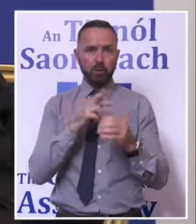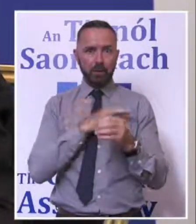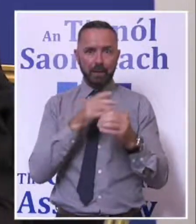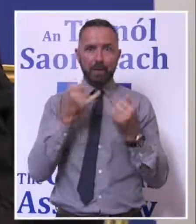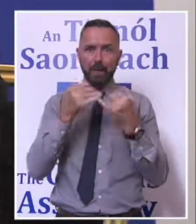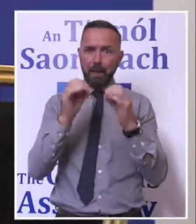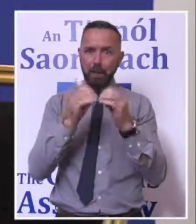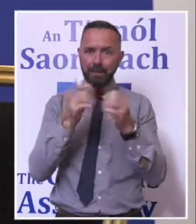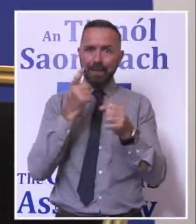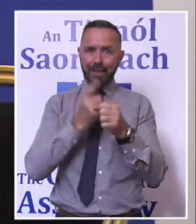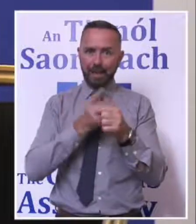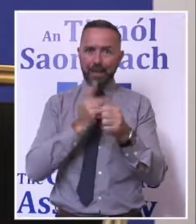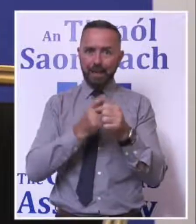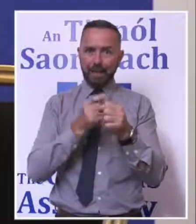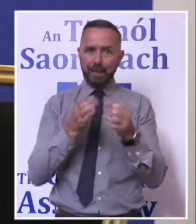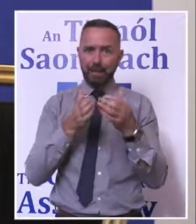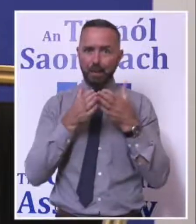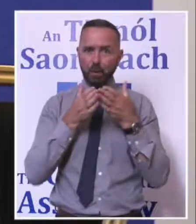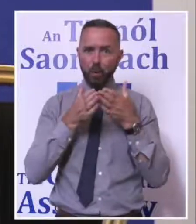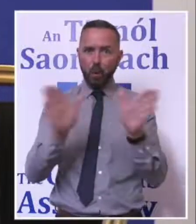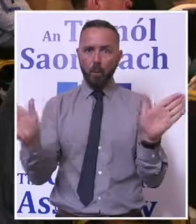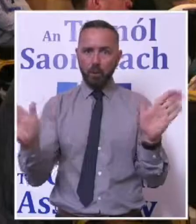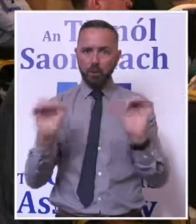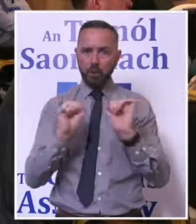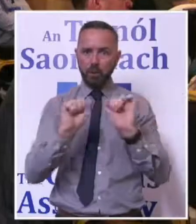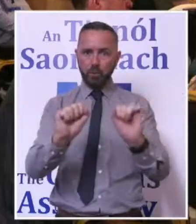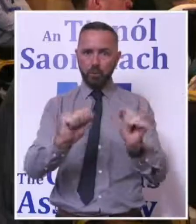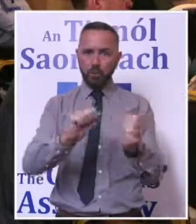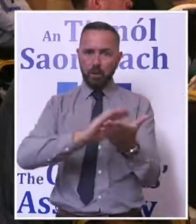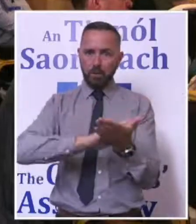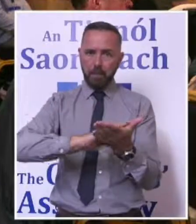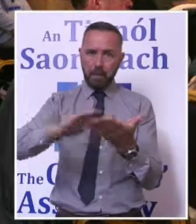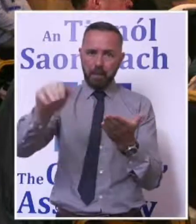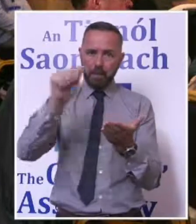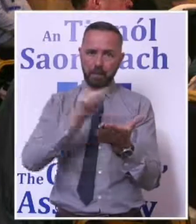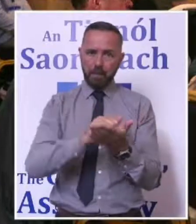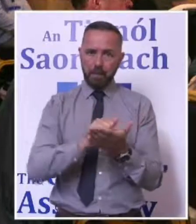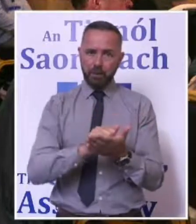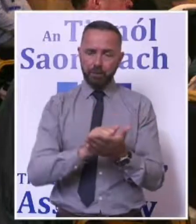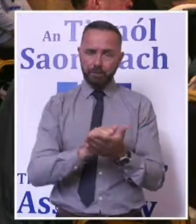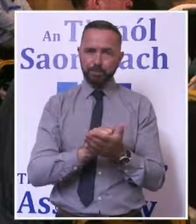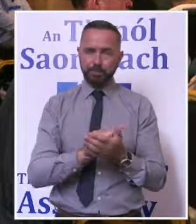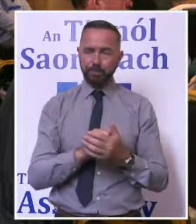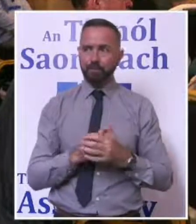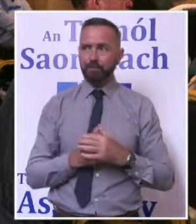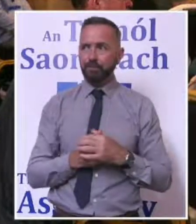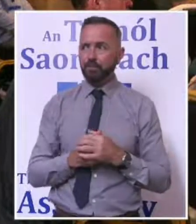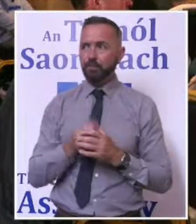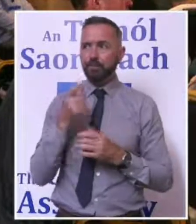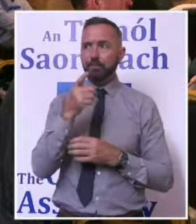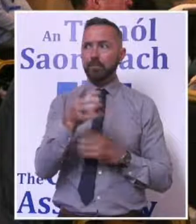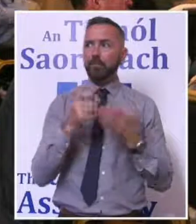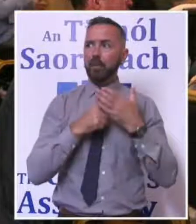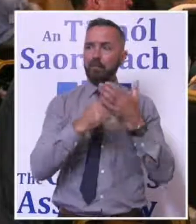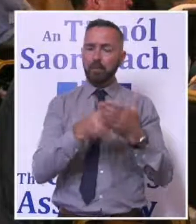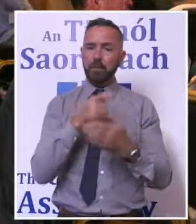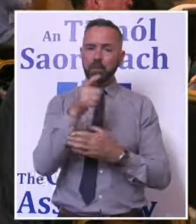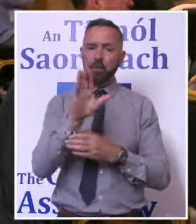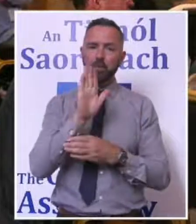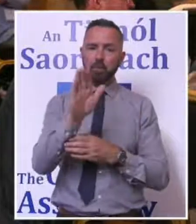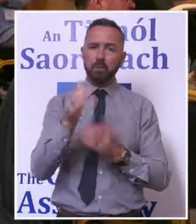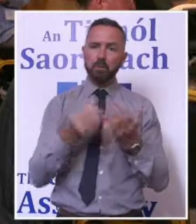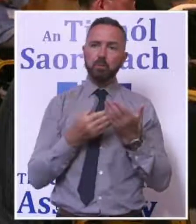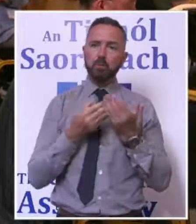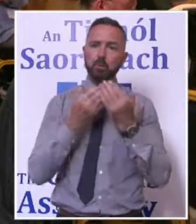canvas, but you need to all agree that that's the direction of travel, and these are the recommendations that you have proposed